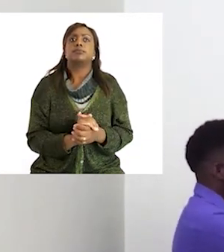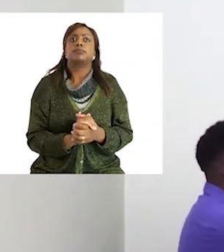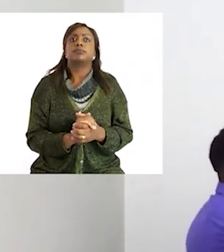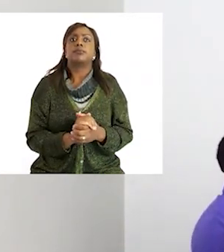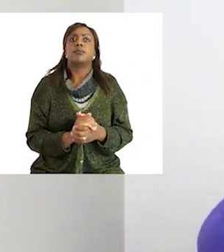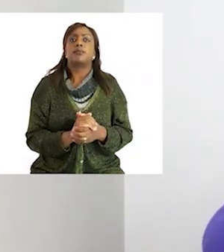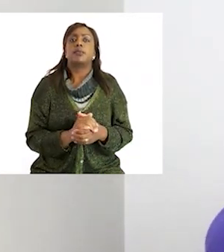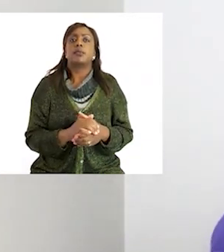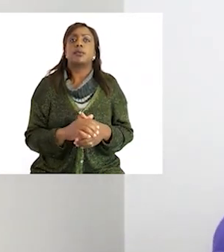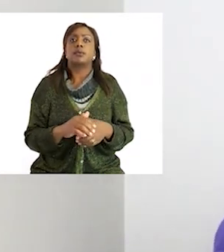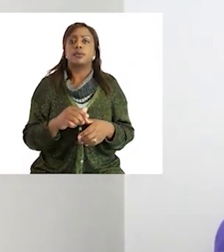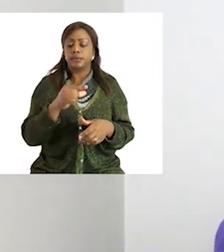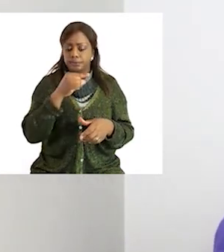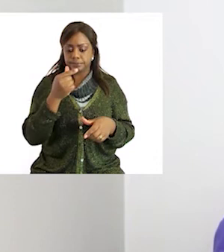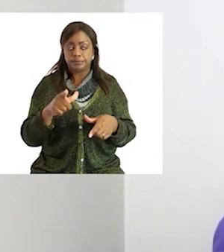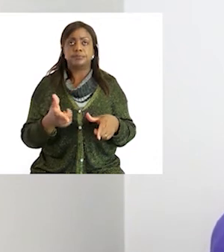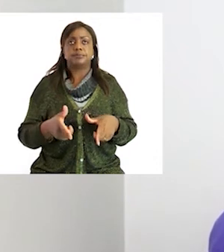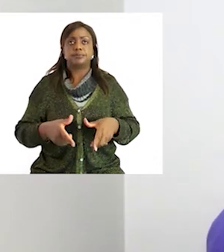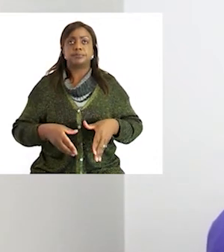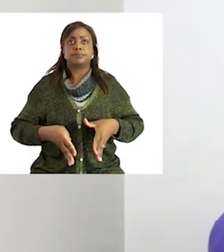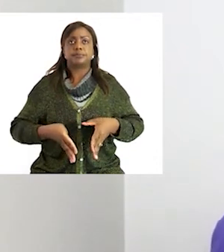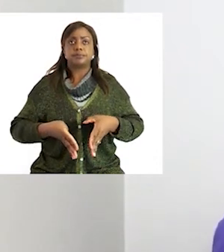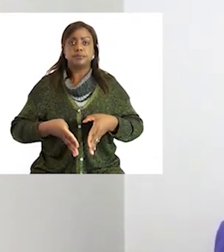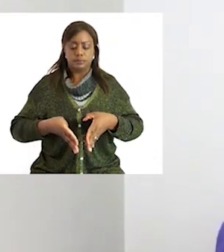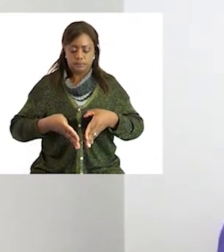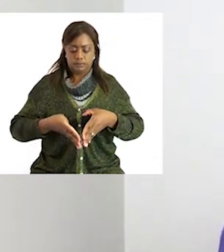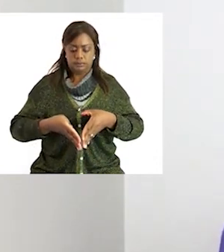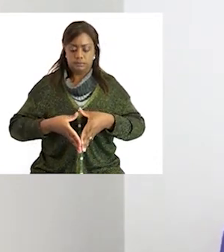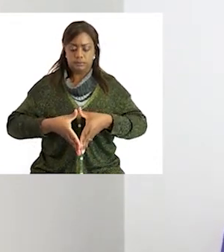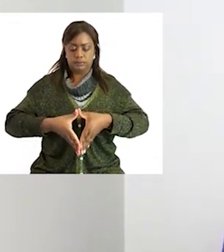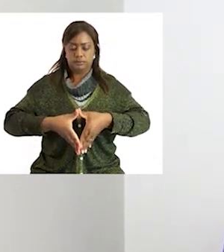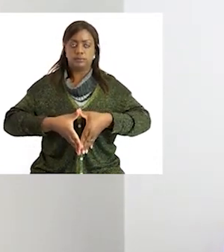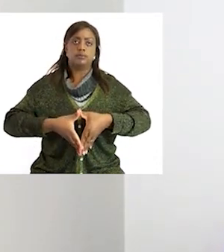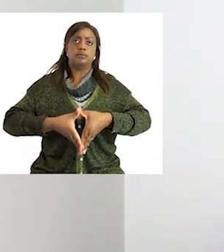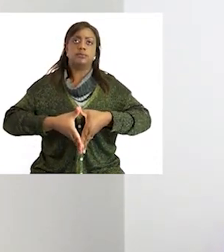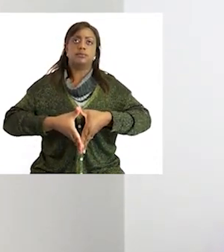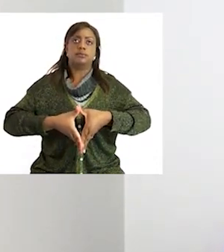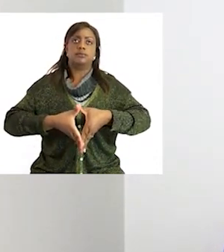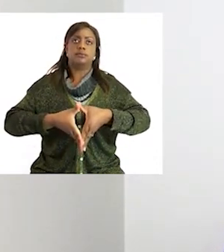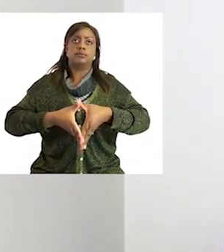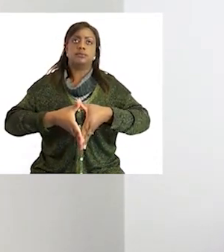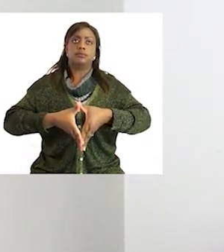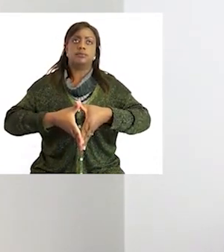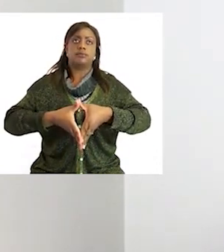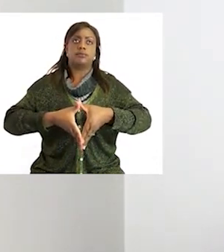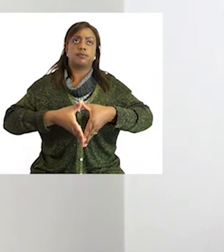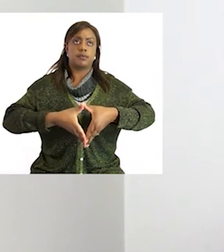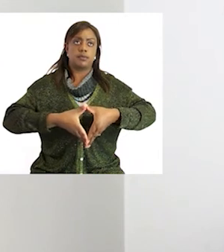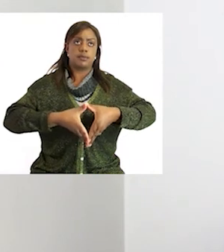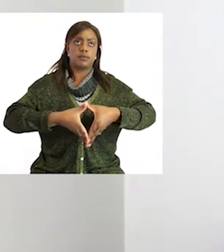we are going to label is right here, and this structure we refer to it as the